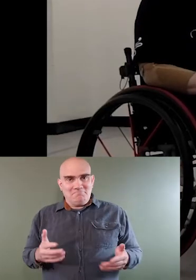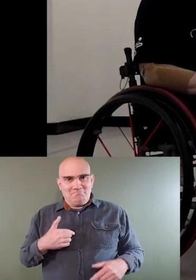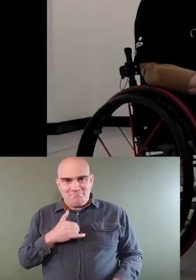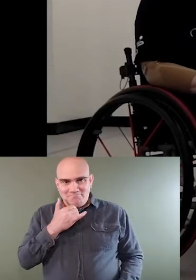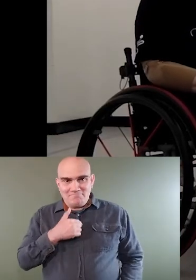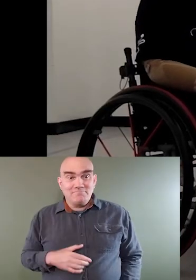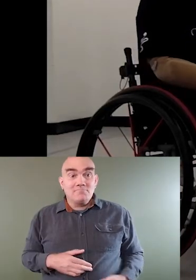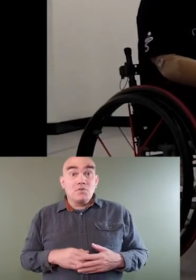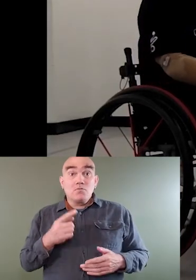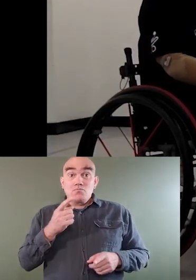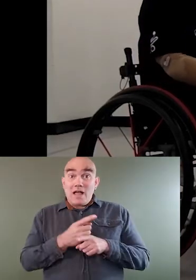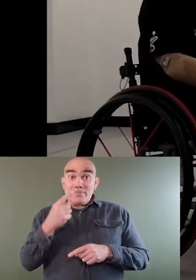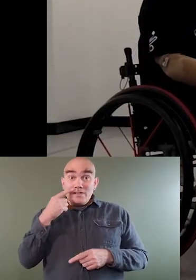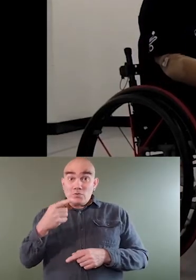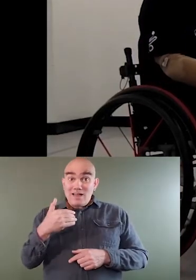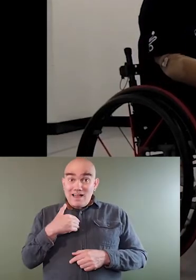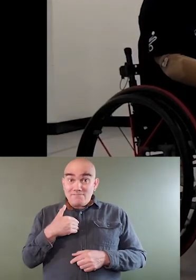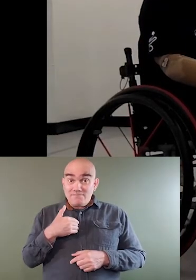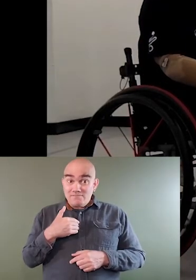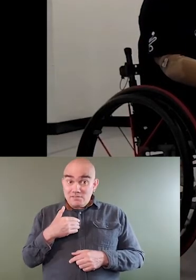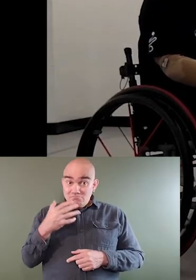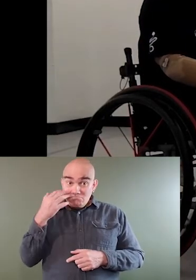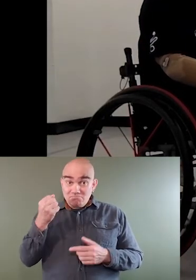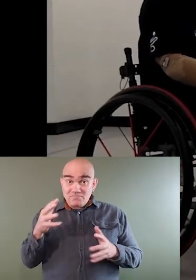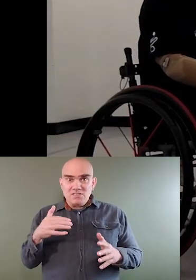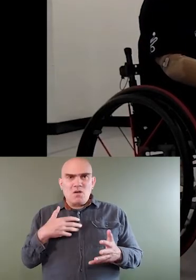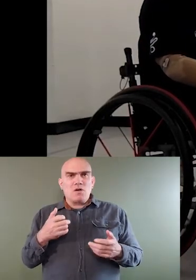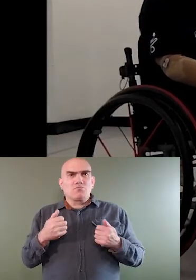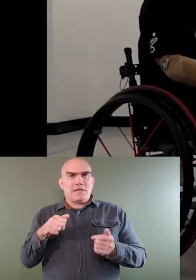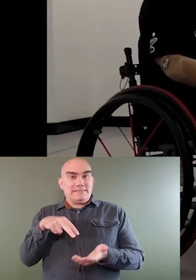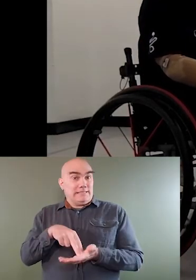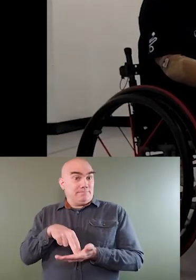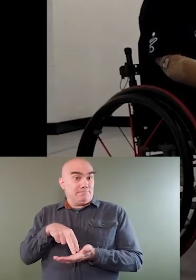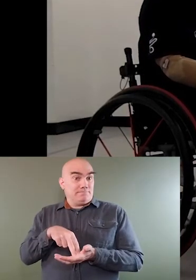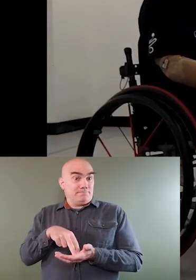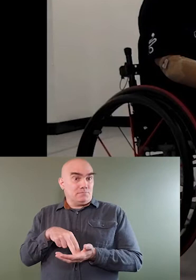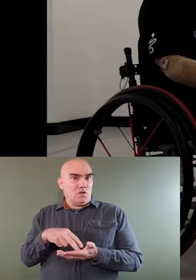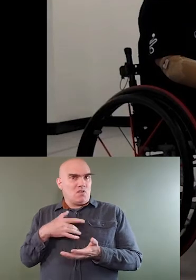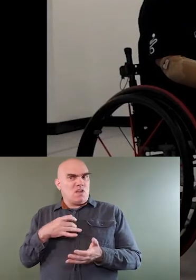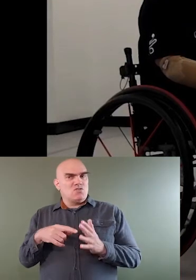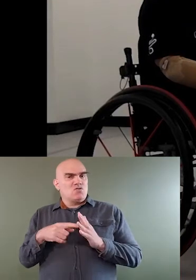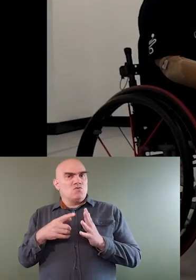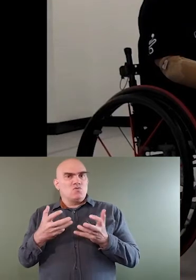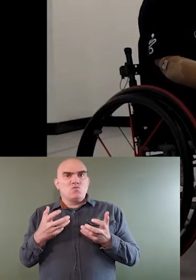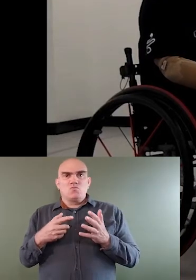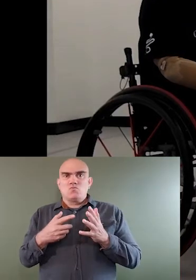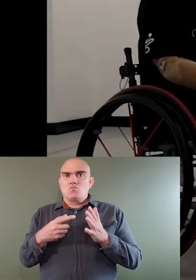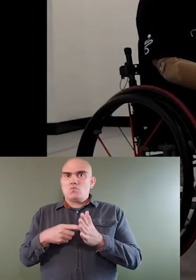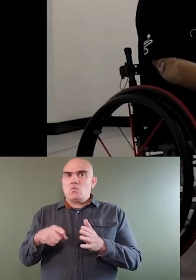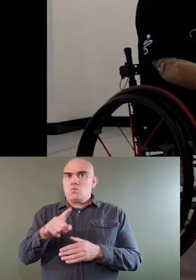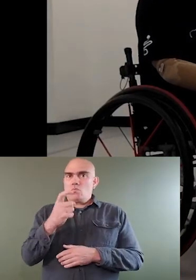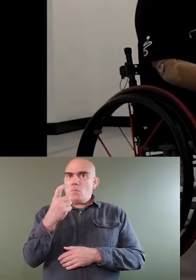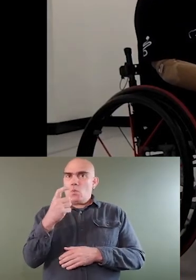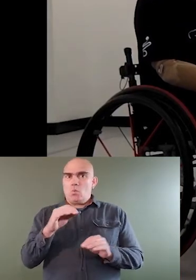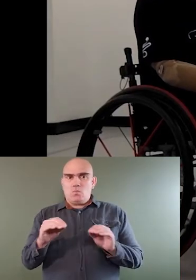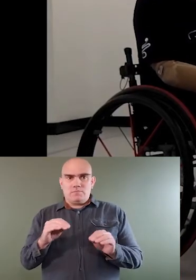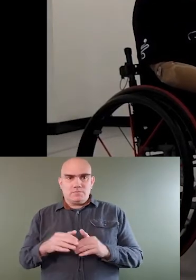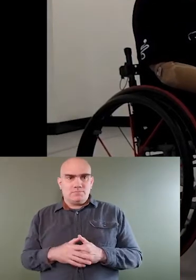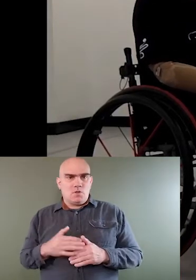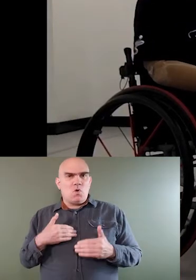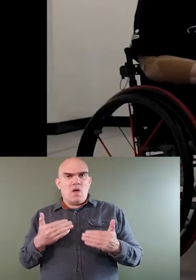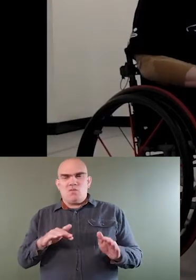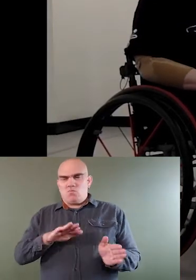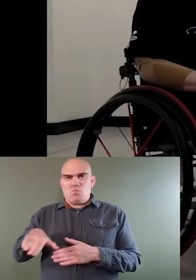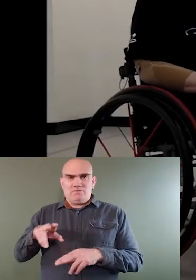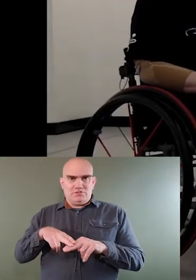Great. Think you have it again? I would like to do it standing, and I'd like to show you one other movement. I'll go ahead